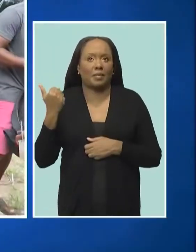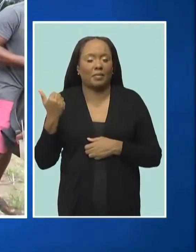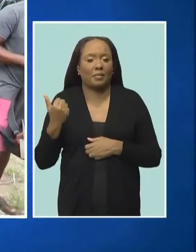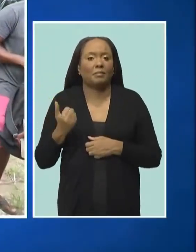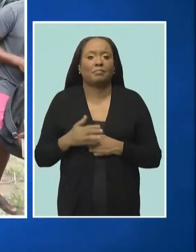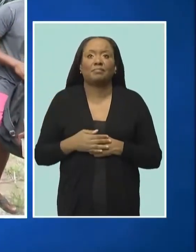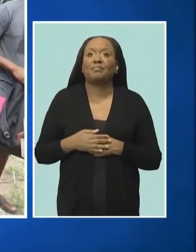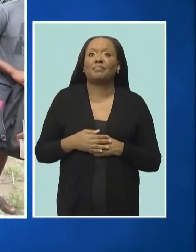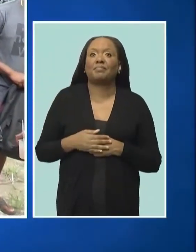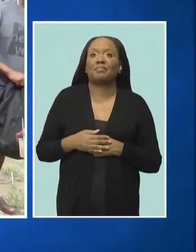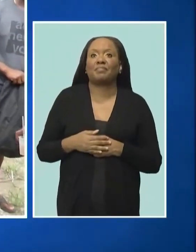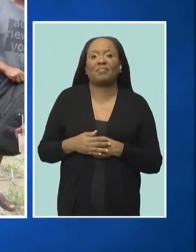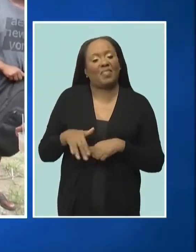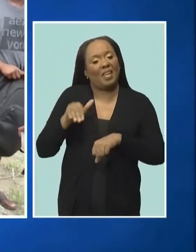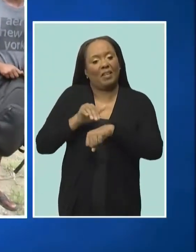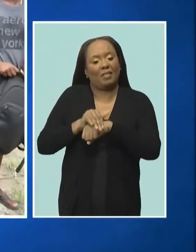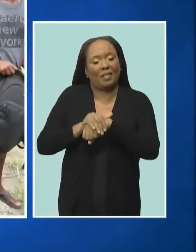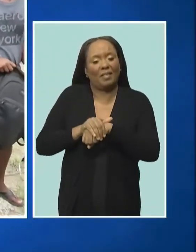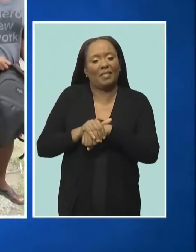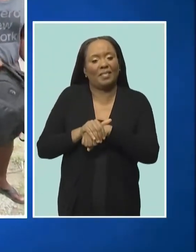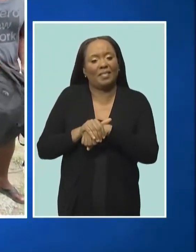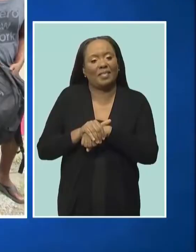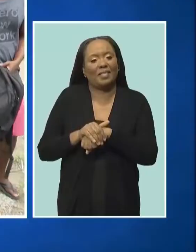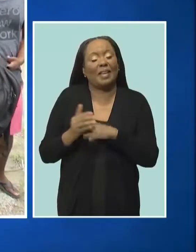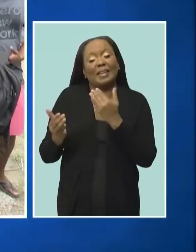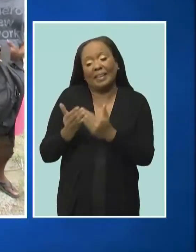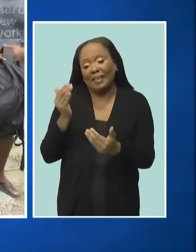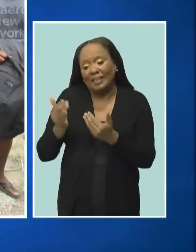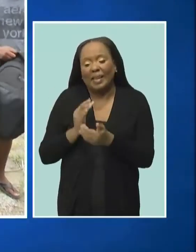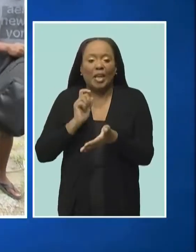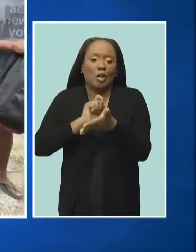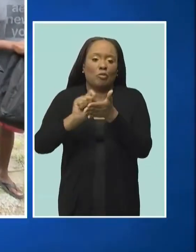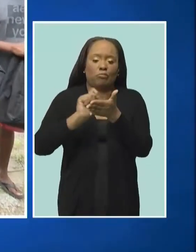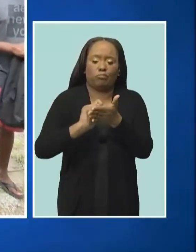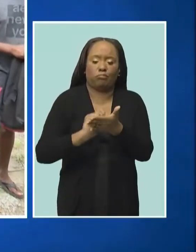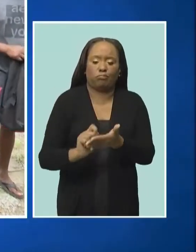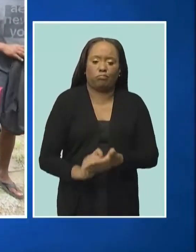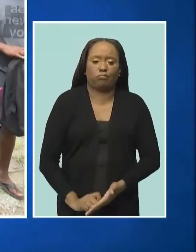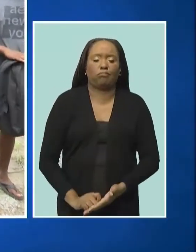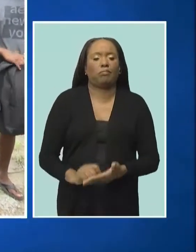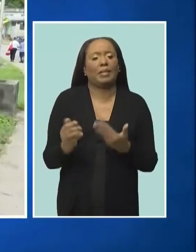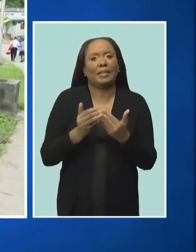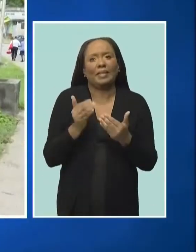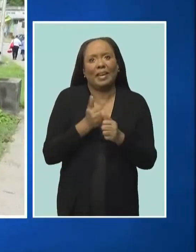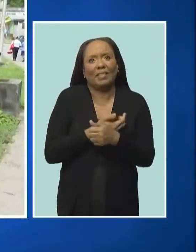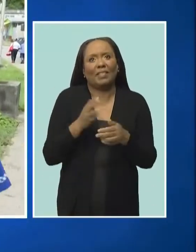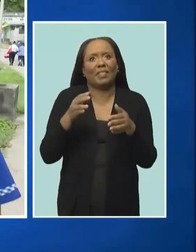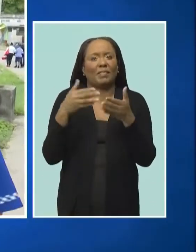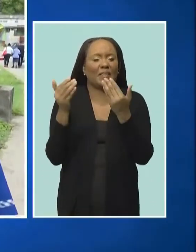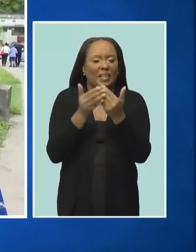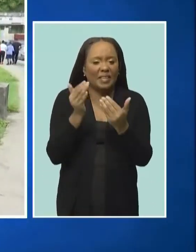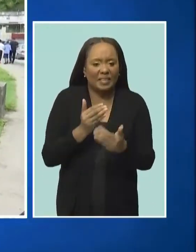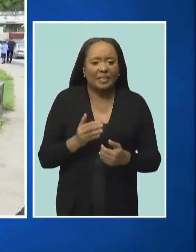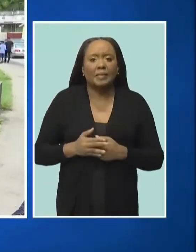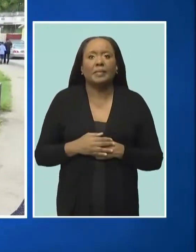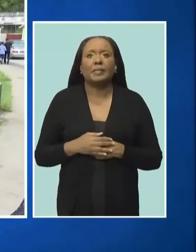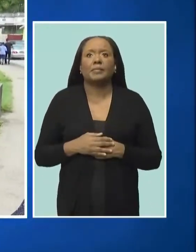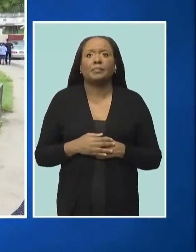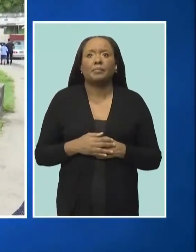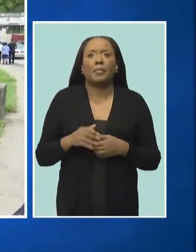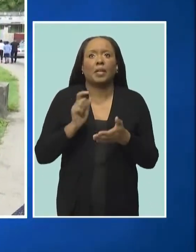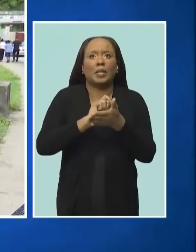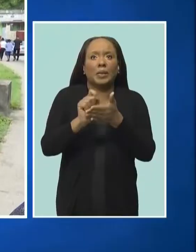The grammar was easy too. The composition was easy too. Everything was easy. Competition, easy, but I really